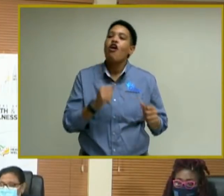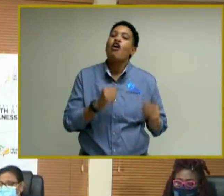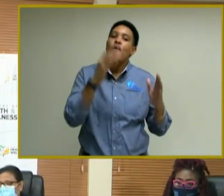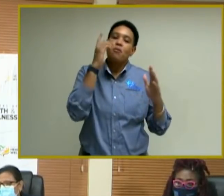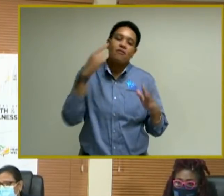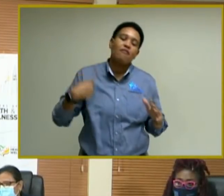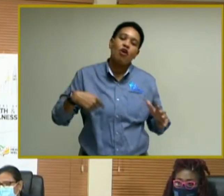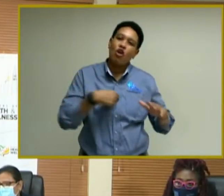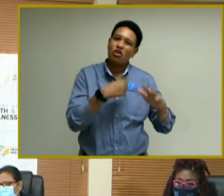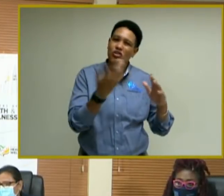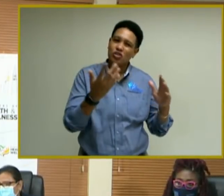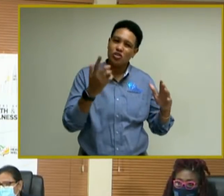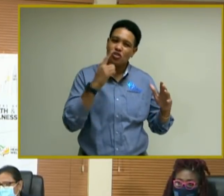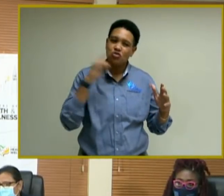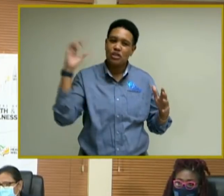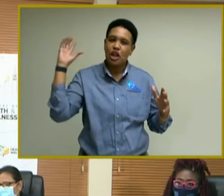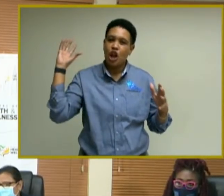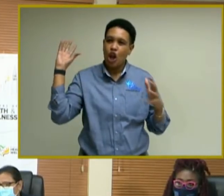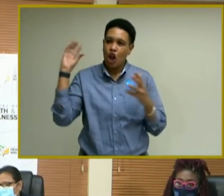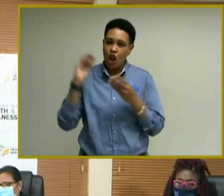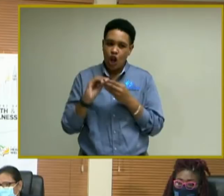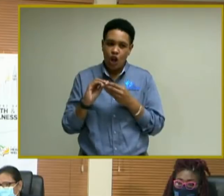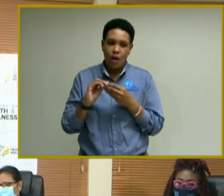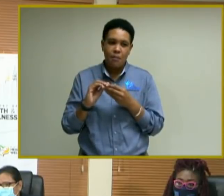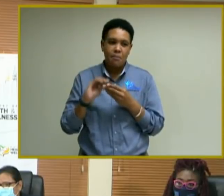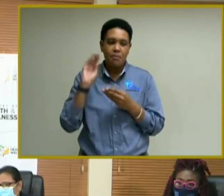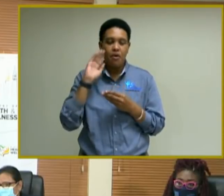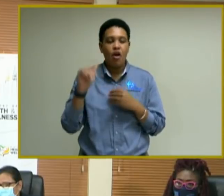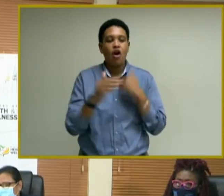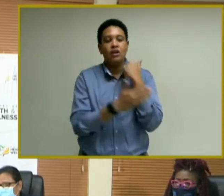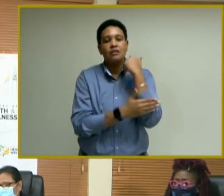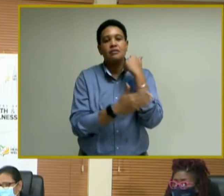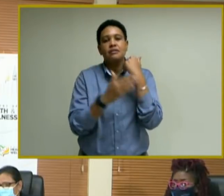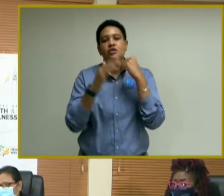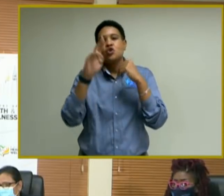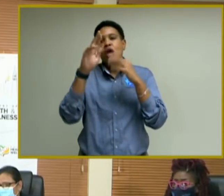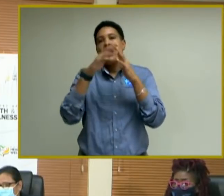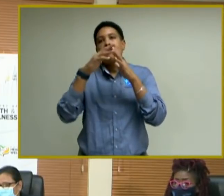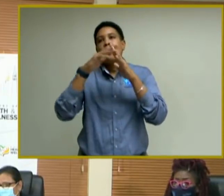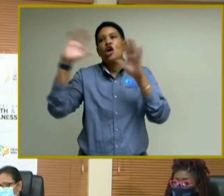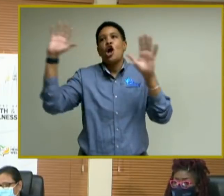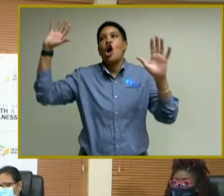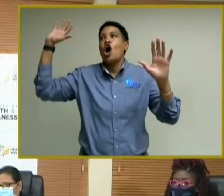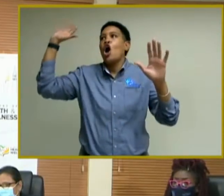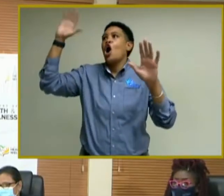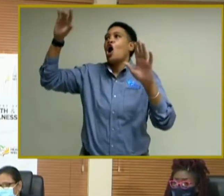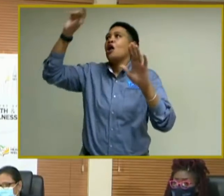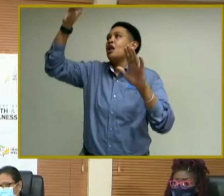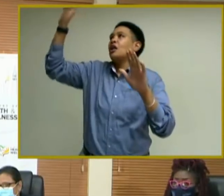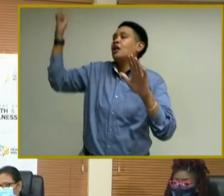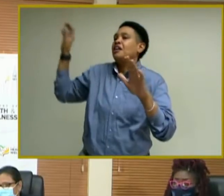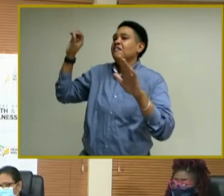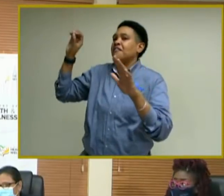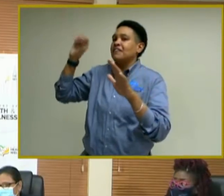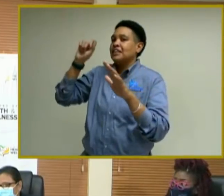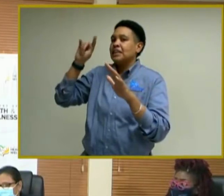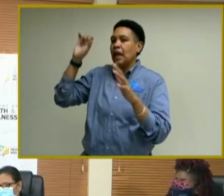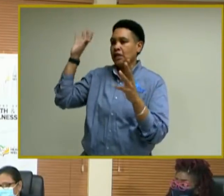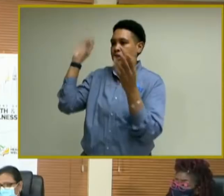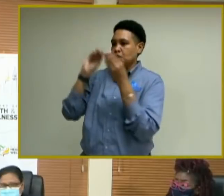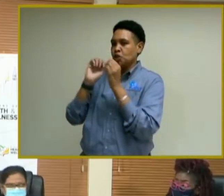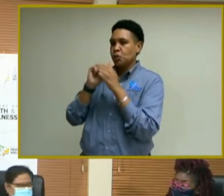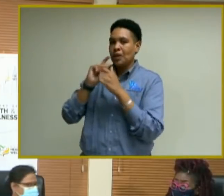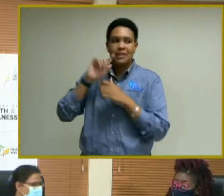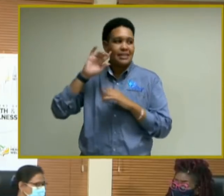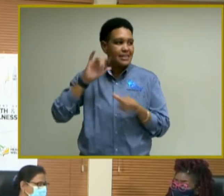to lump all the states together in terms of the USA. In the case of the USA, for us to give the same kind of treatment to all the